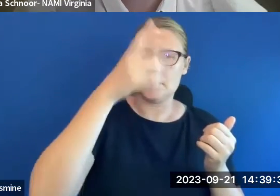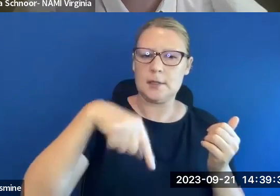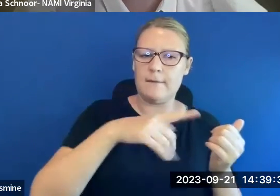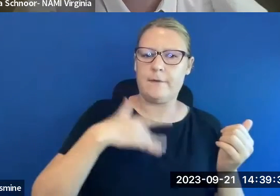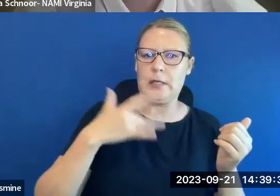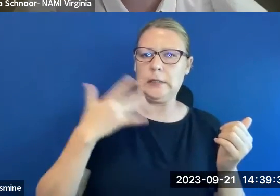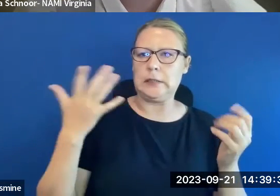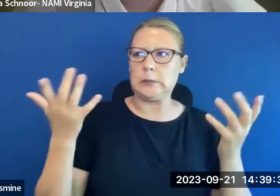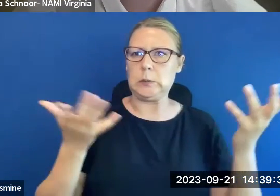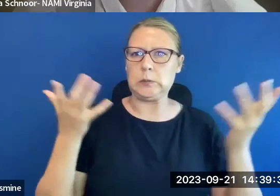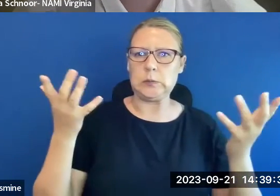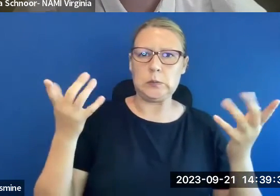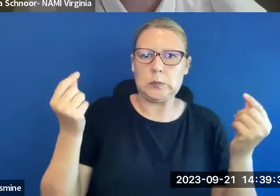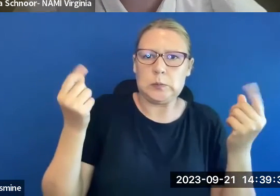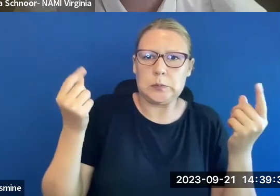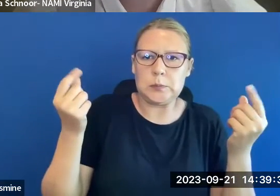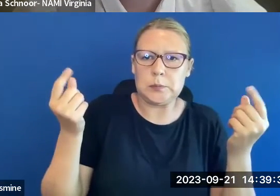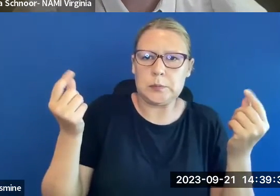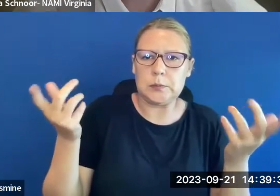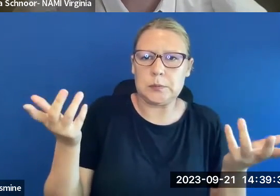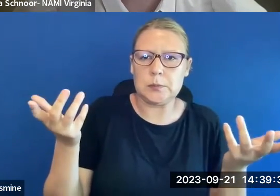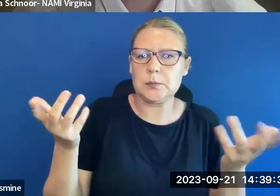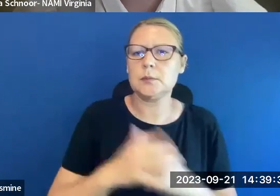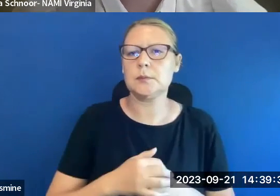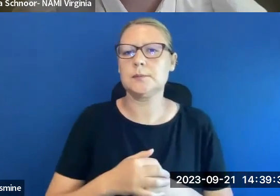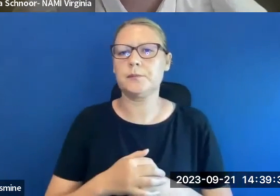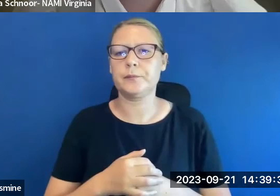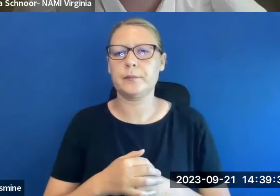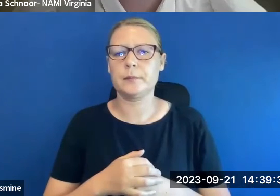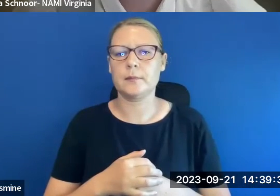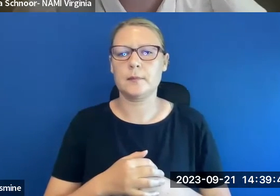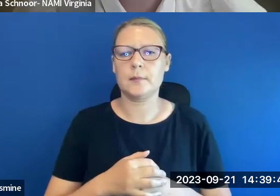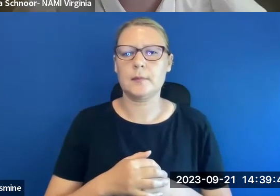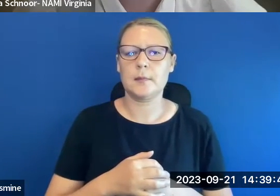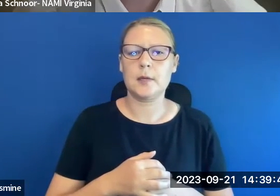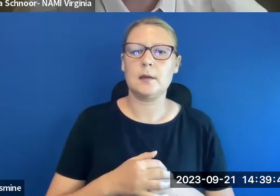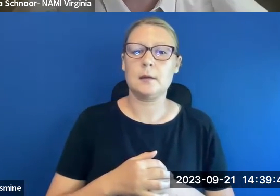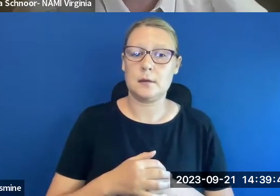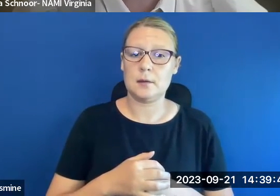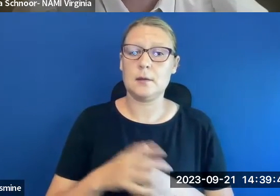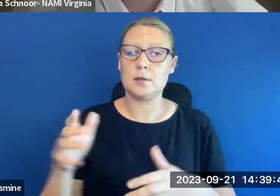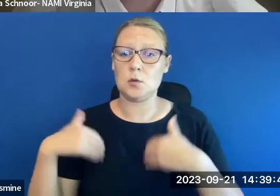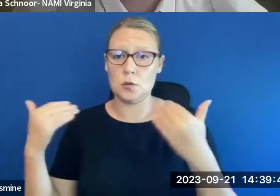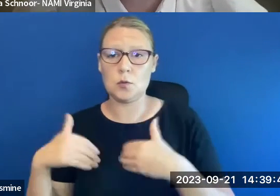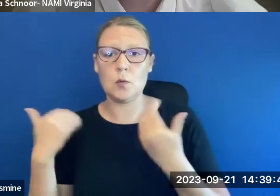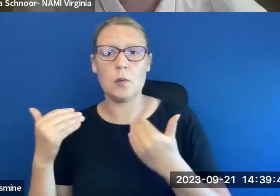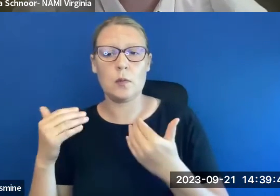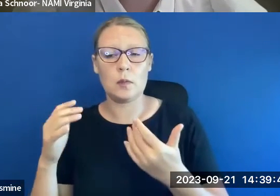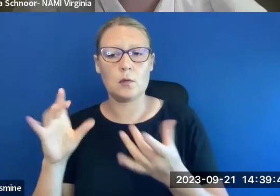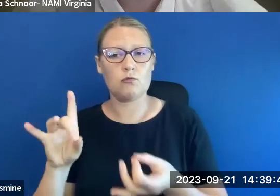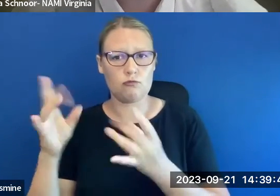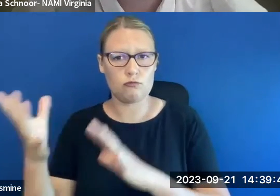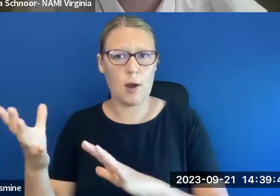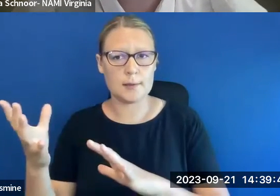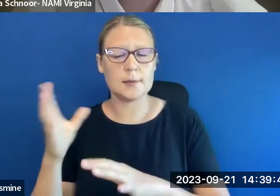do think that there is quite an impact on a parent or a caregiver's mental health when their child